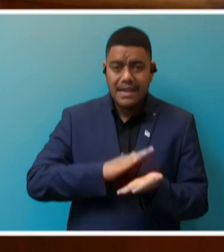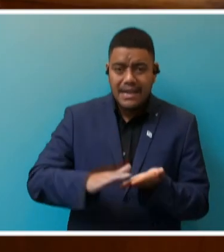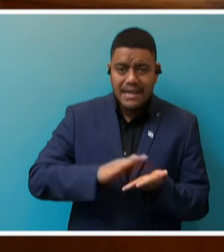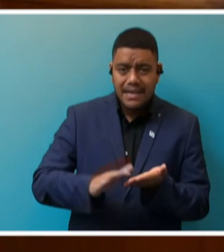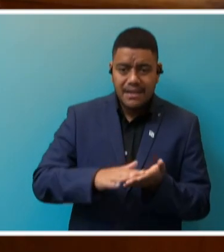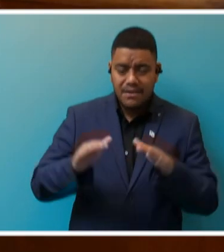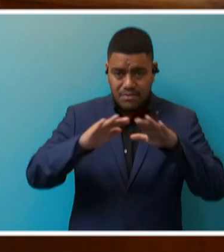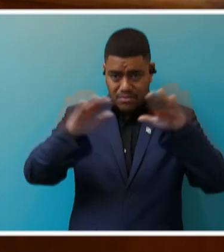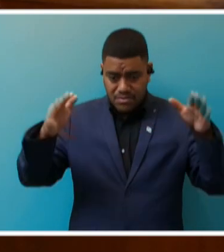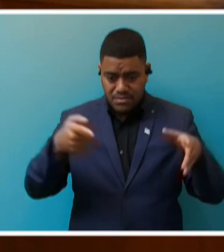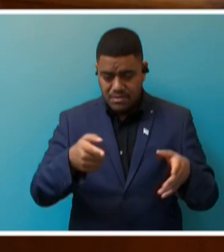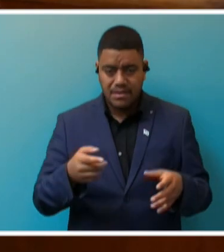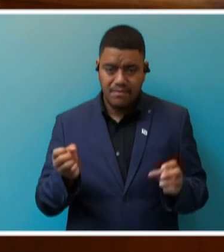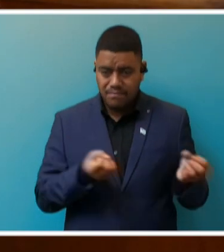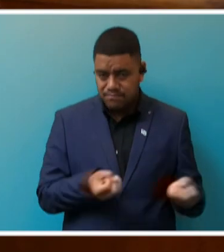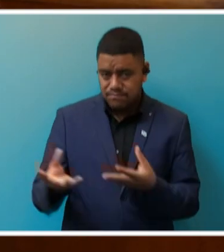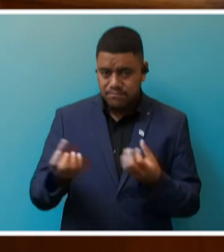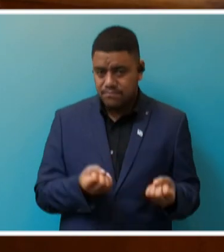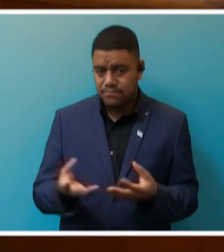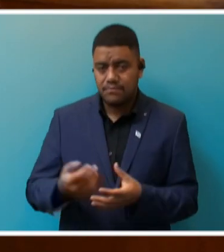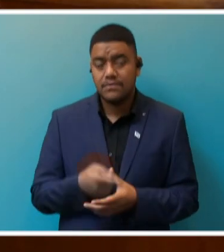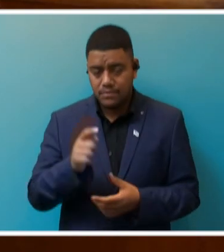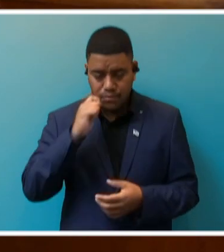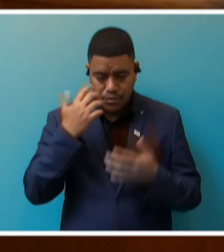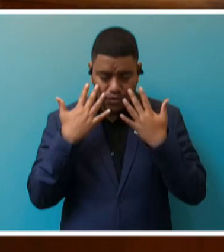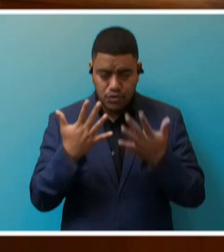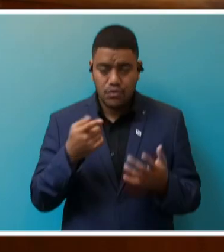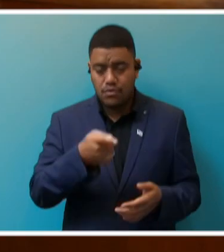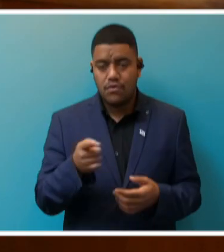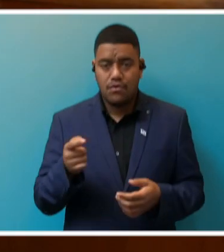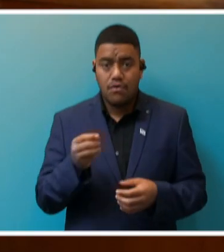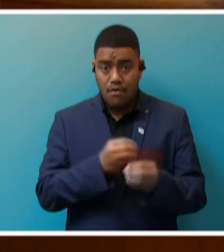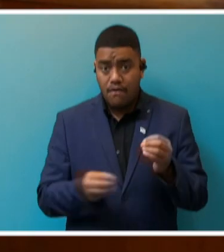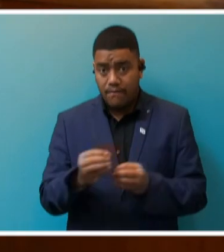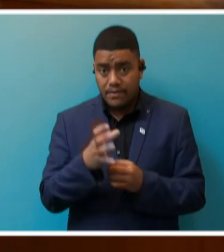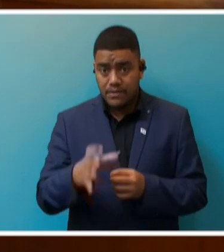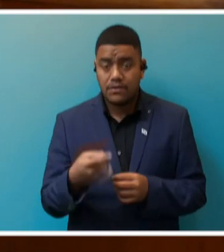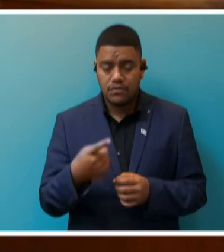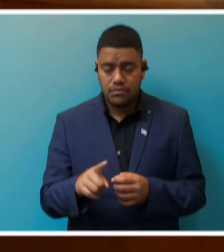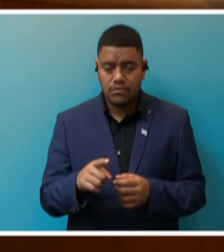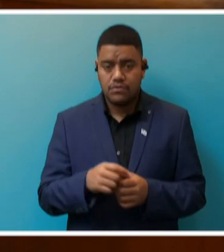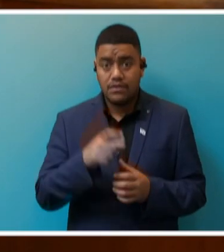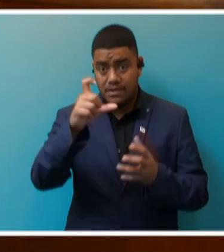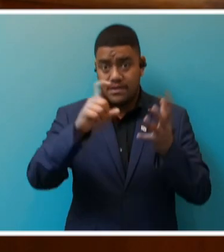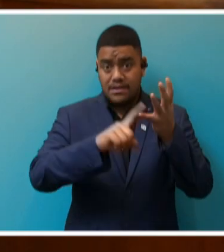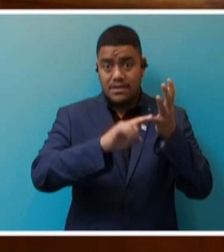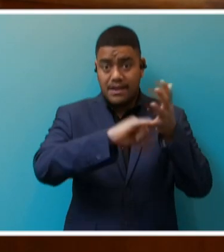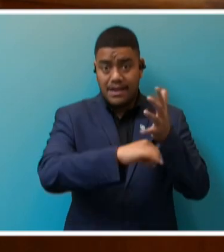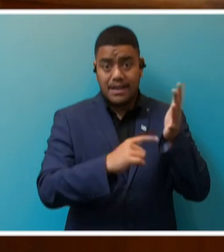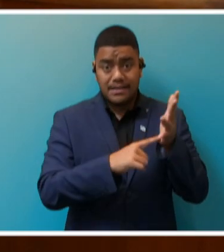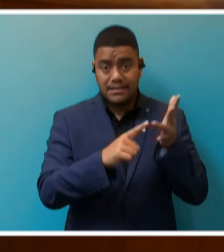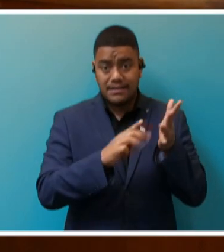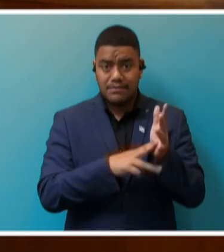testing facilities. Such tools will allow customs officers to conduct risk-based